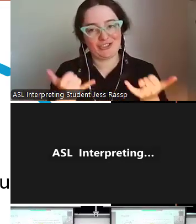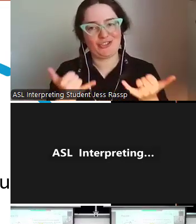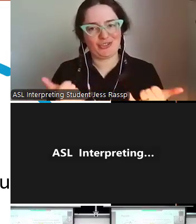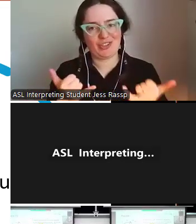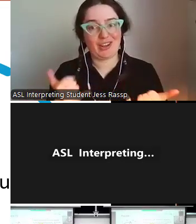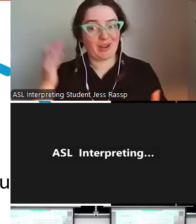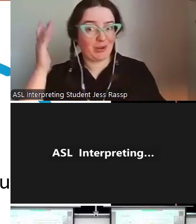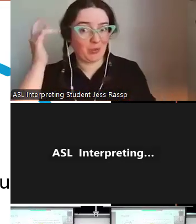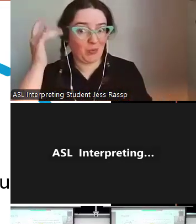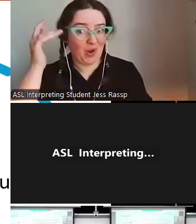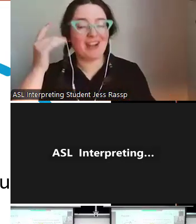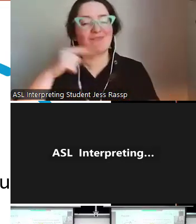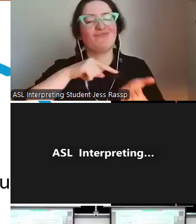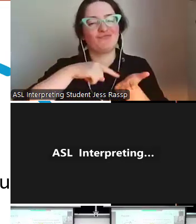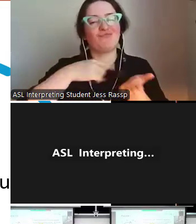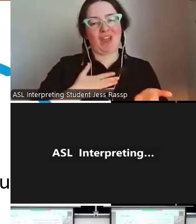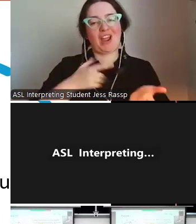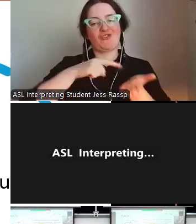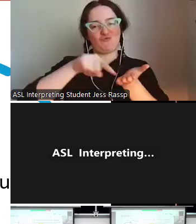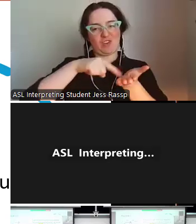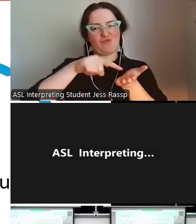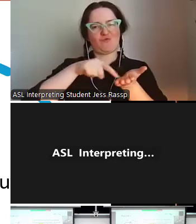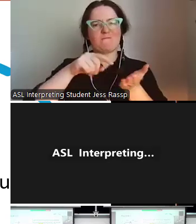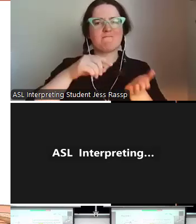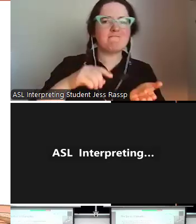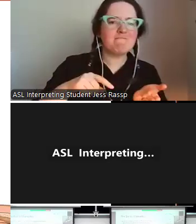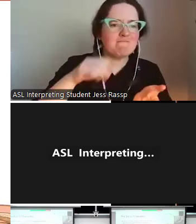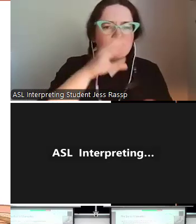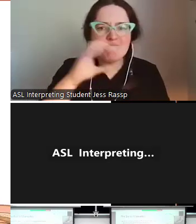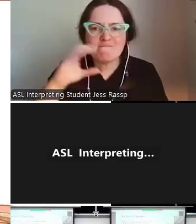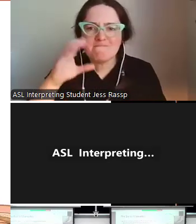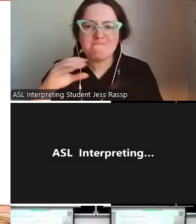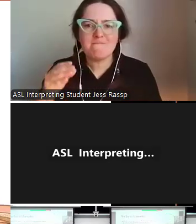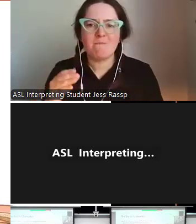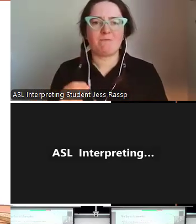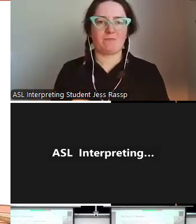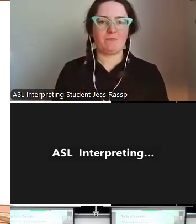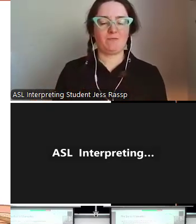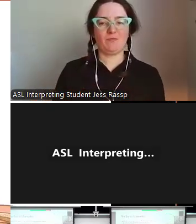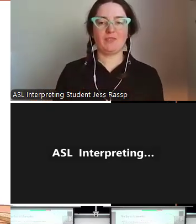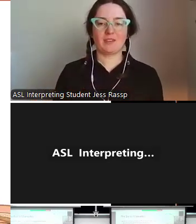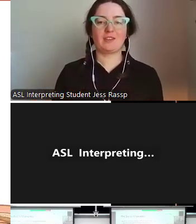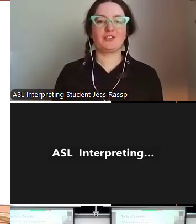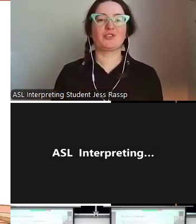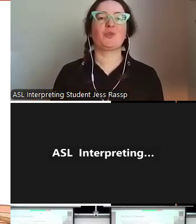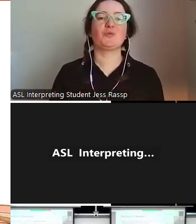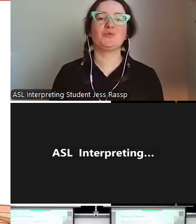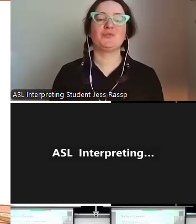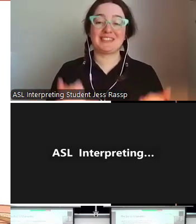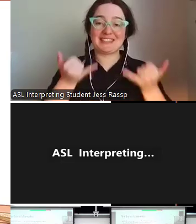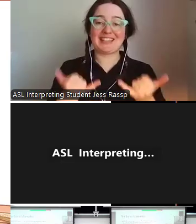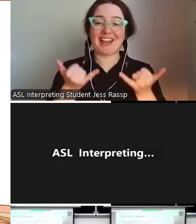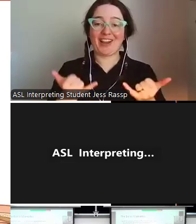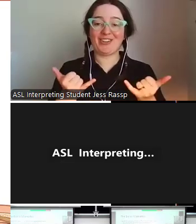on and looked into. So apamine. Now we're going to talk about the brain a little bit. All right. So that was the